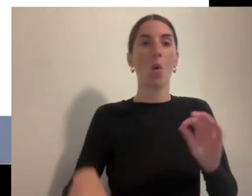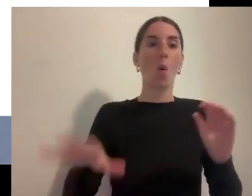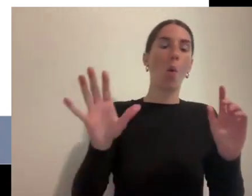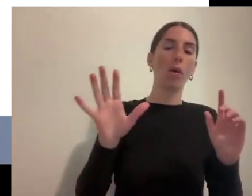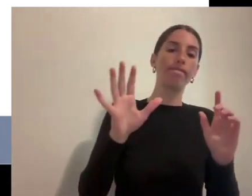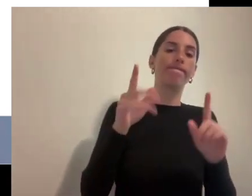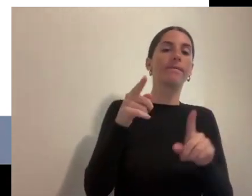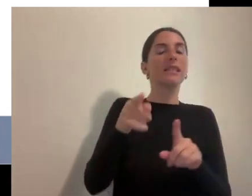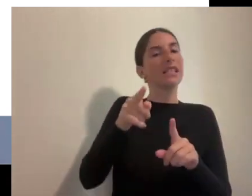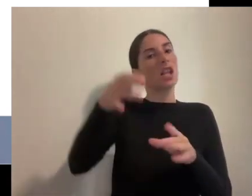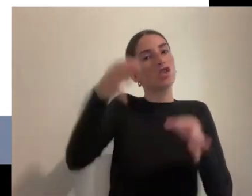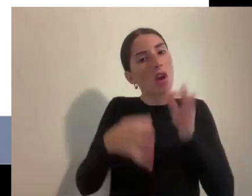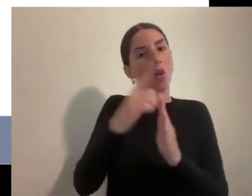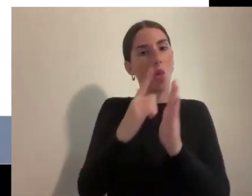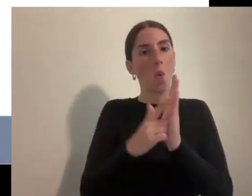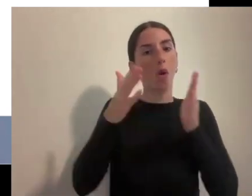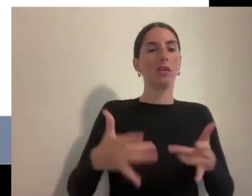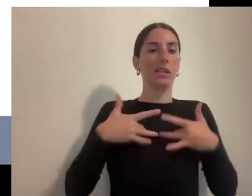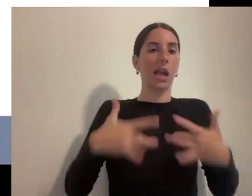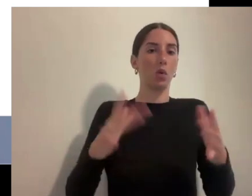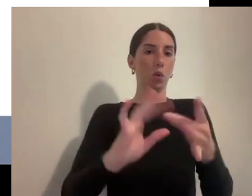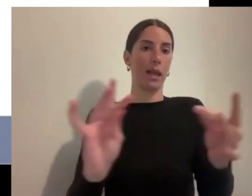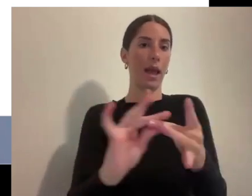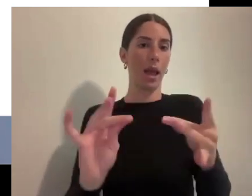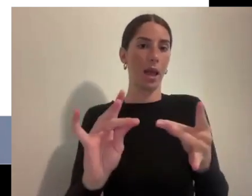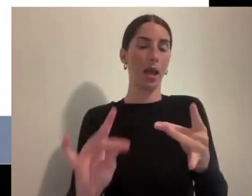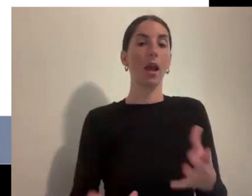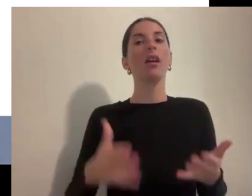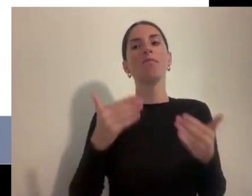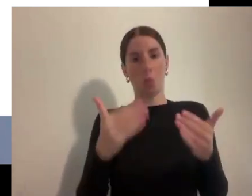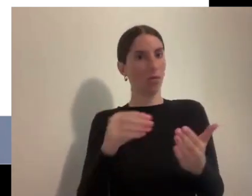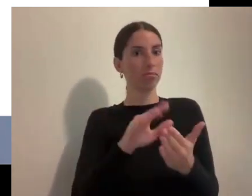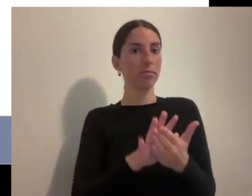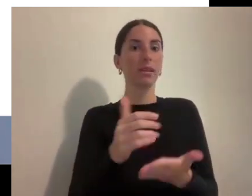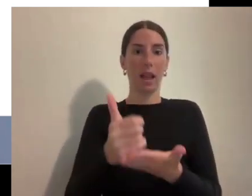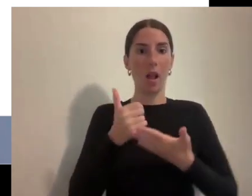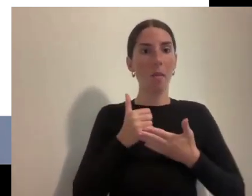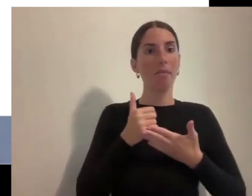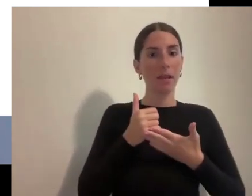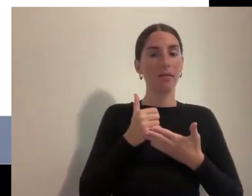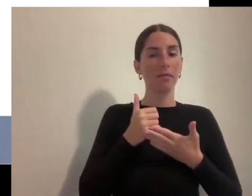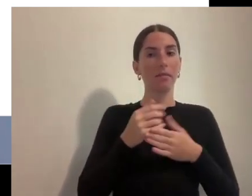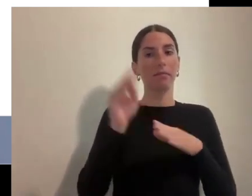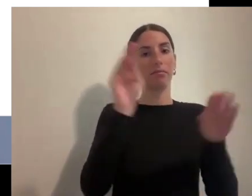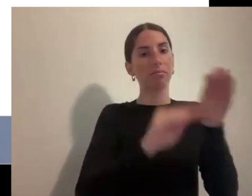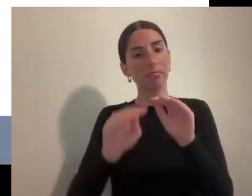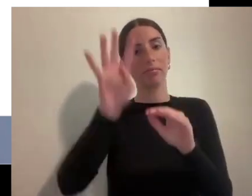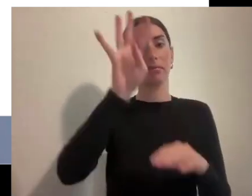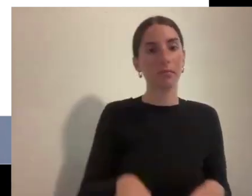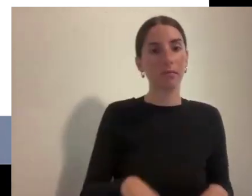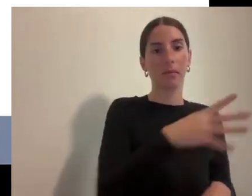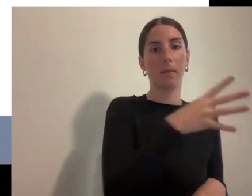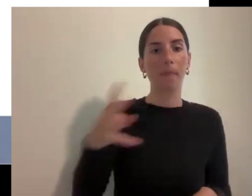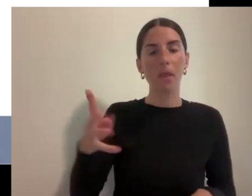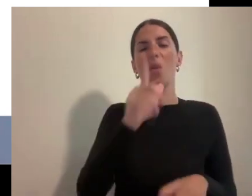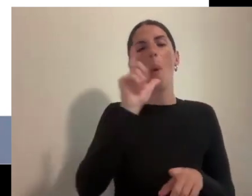and judges. You simply say that. You say, help me put together a glossary. You don't have to use, sophisticated